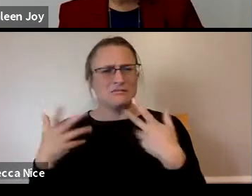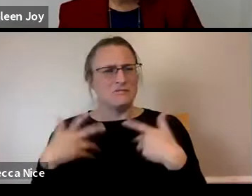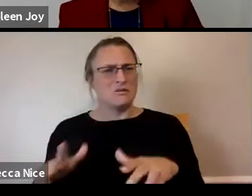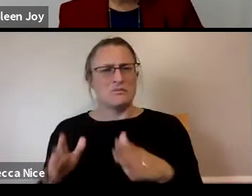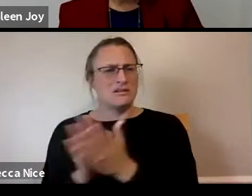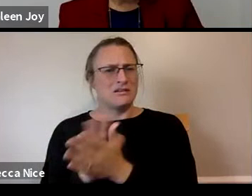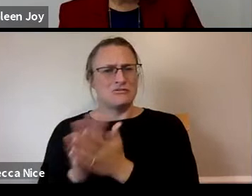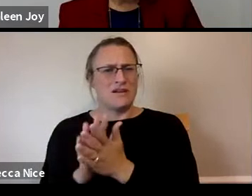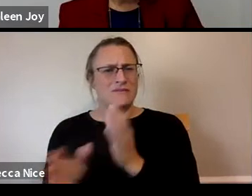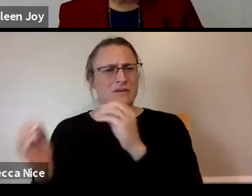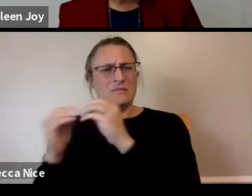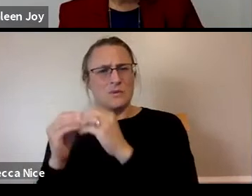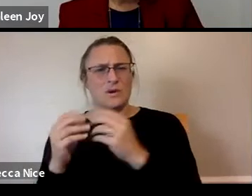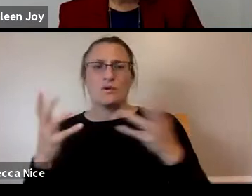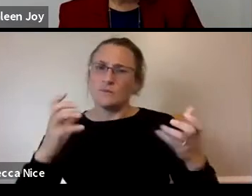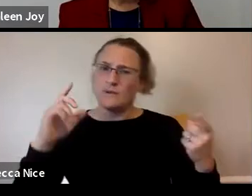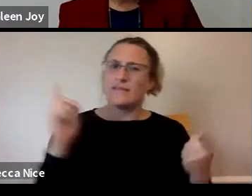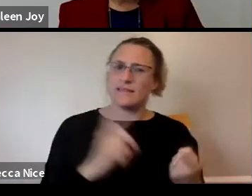less traffic.